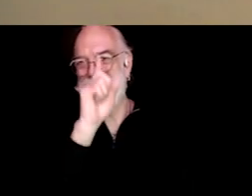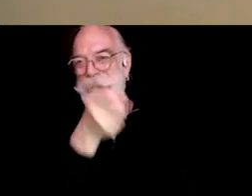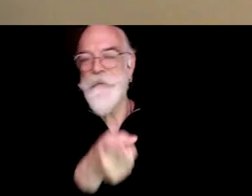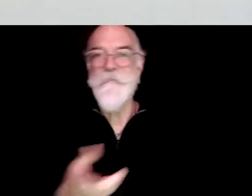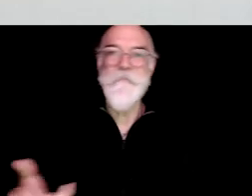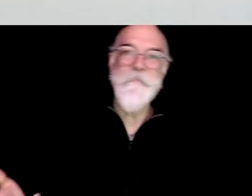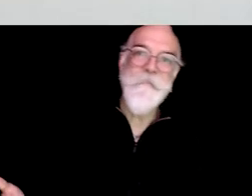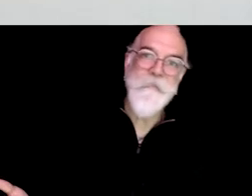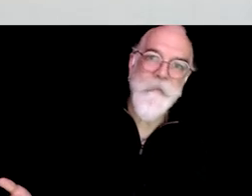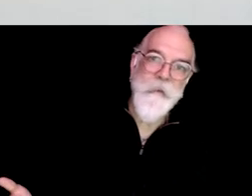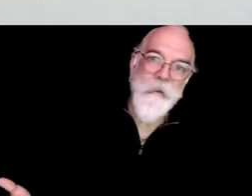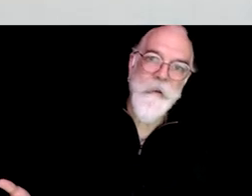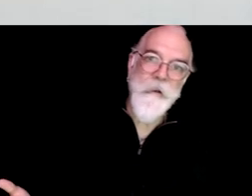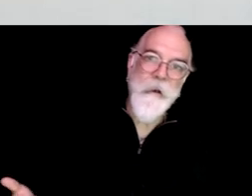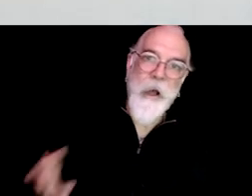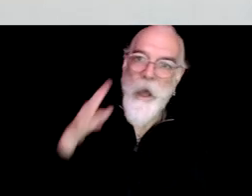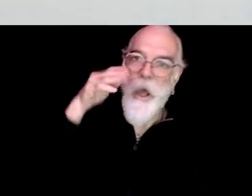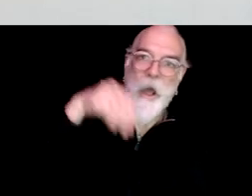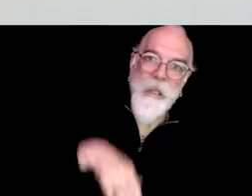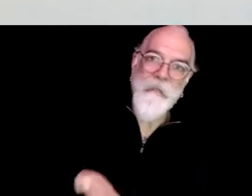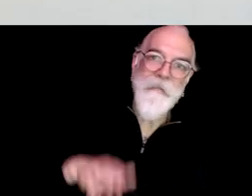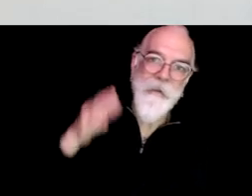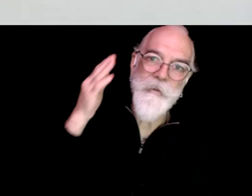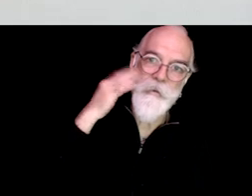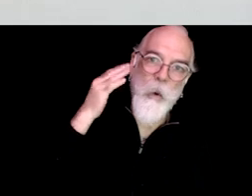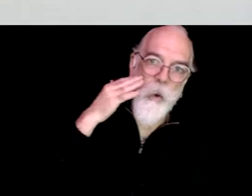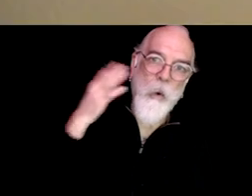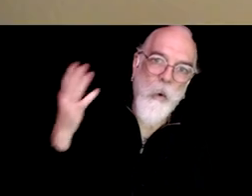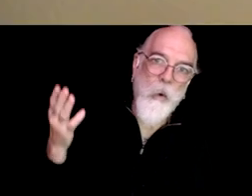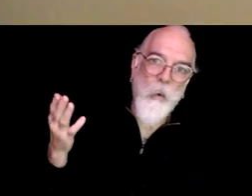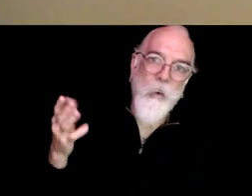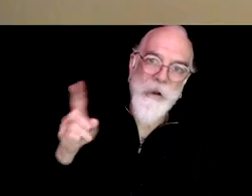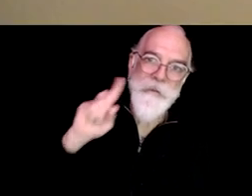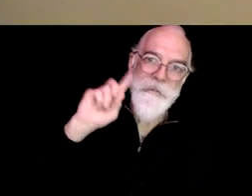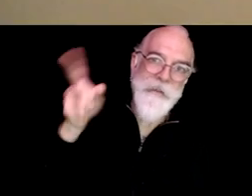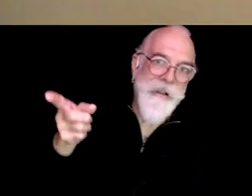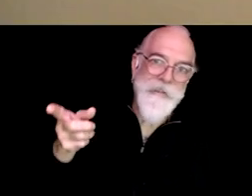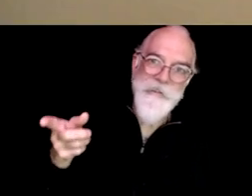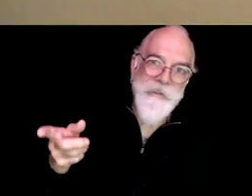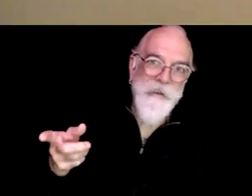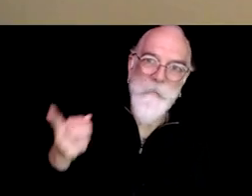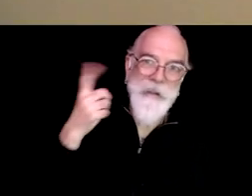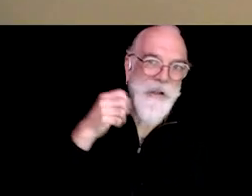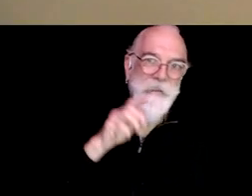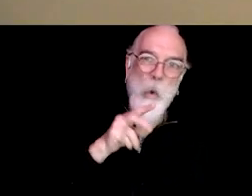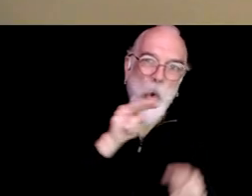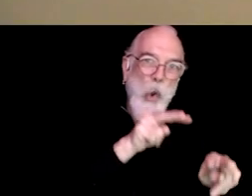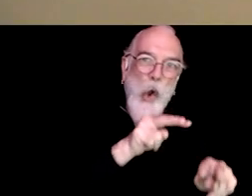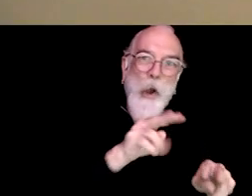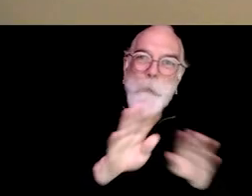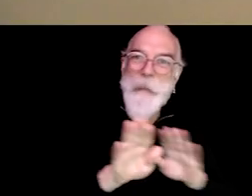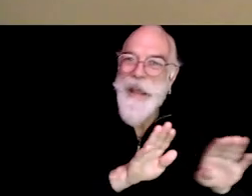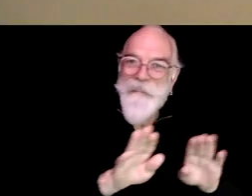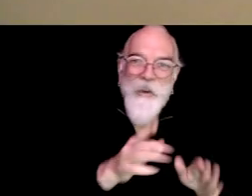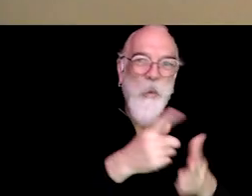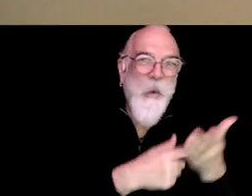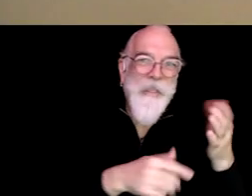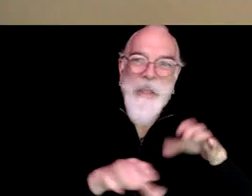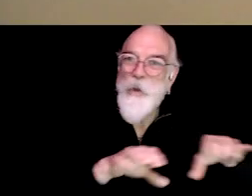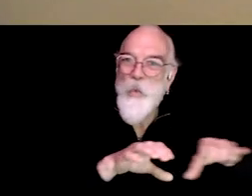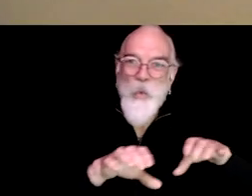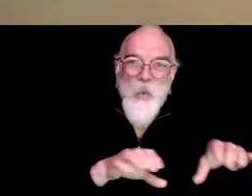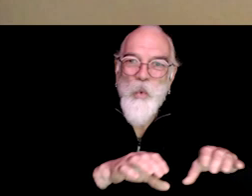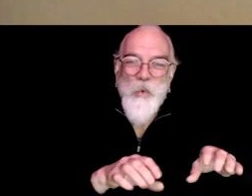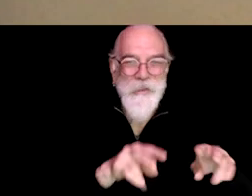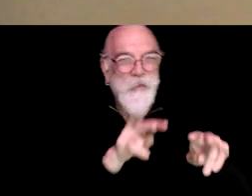intelligent, as if they couldn't already know the intelligence of elephants by their behaviors,